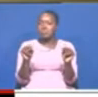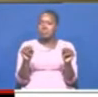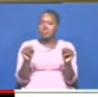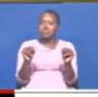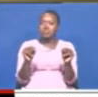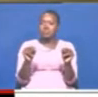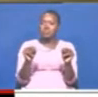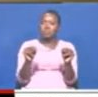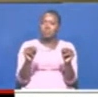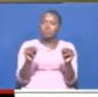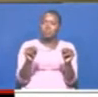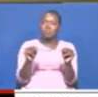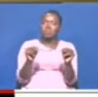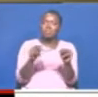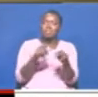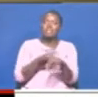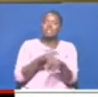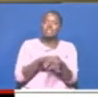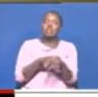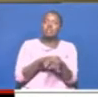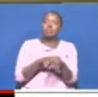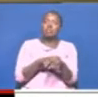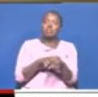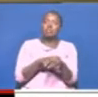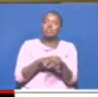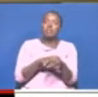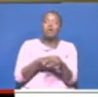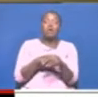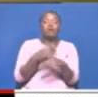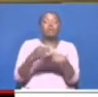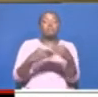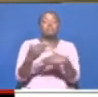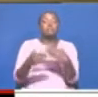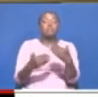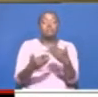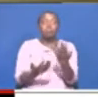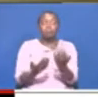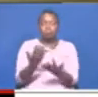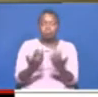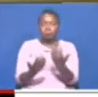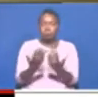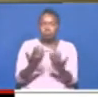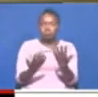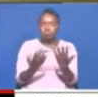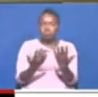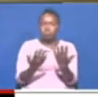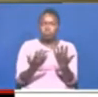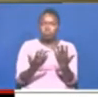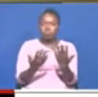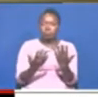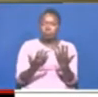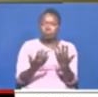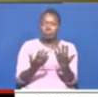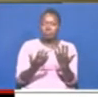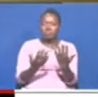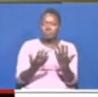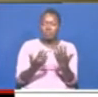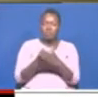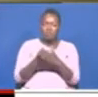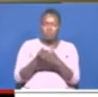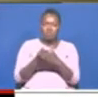Hiyo ni wakati na charge yo raw material in furnace, ile shakar naweka na sukuma kidogo kando.